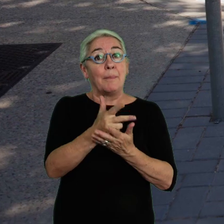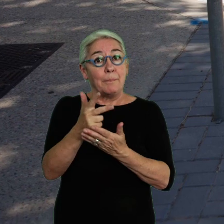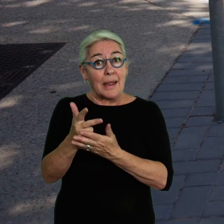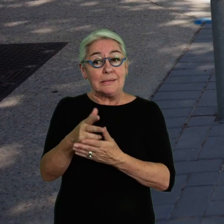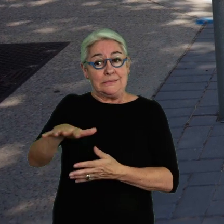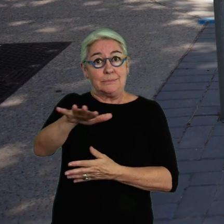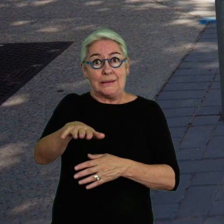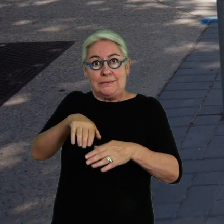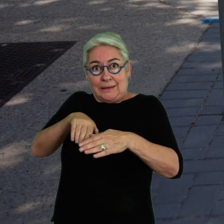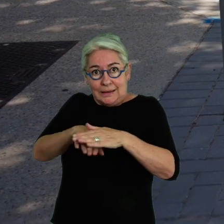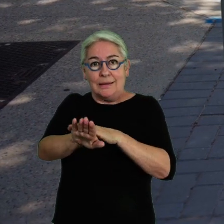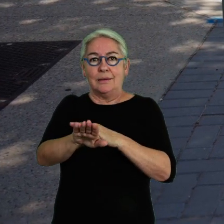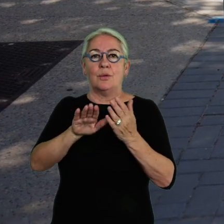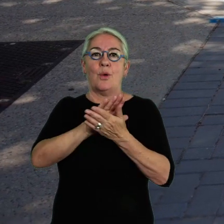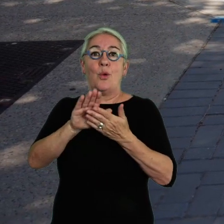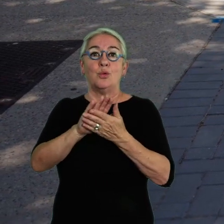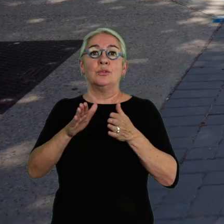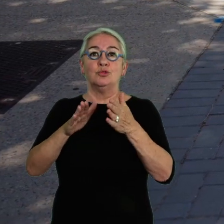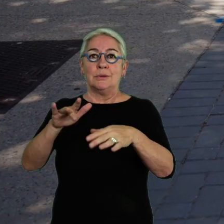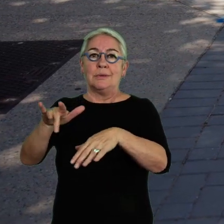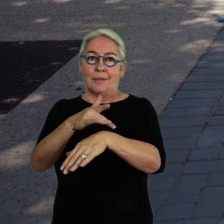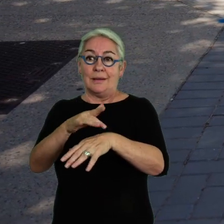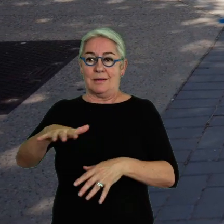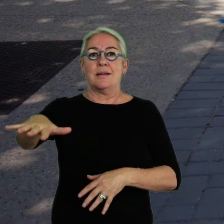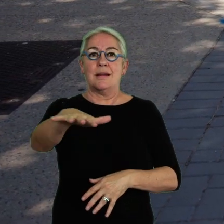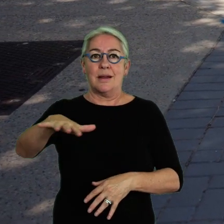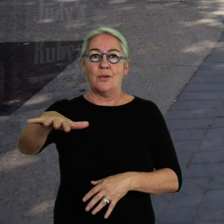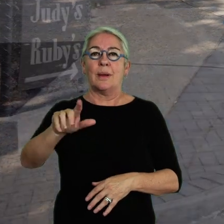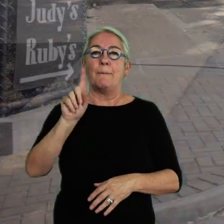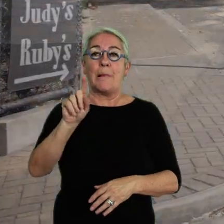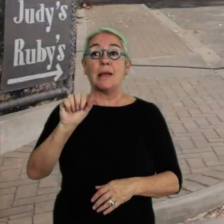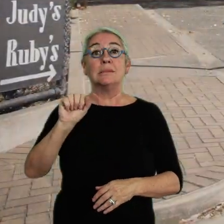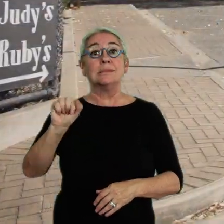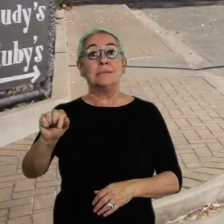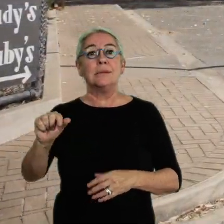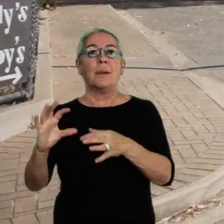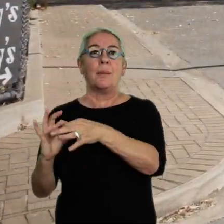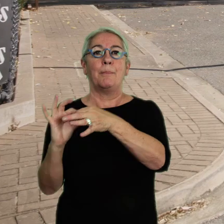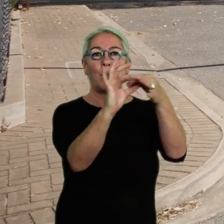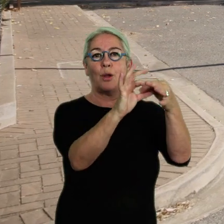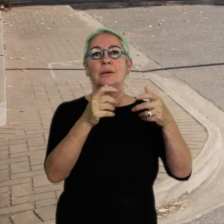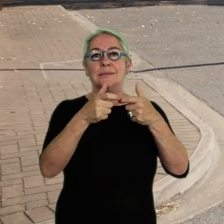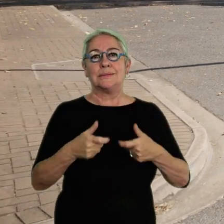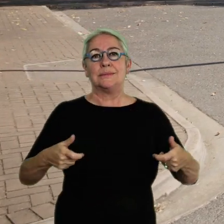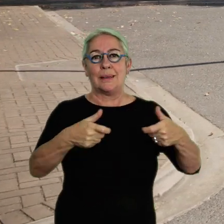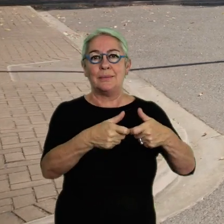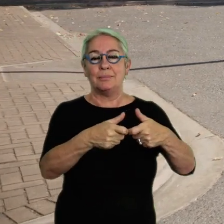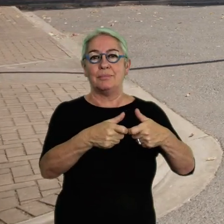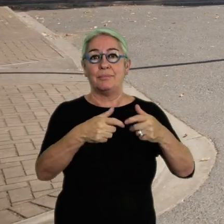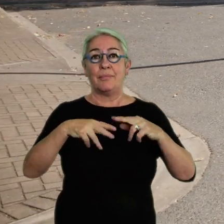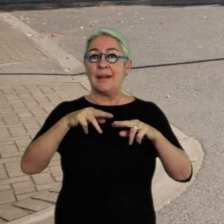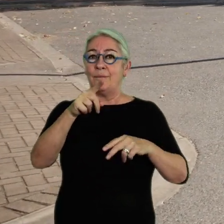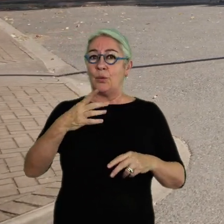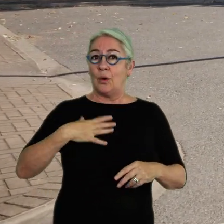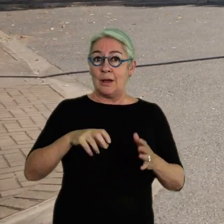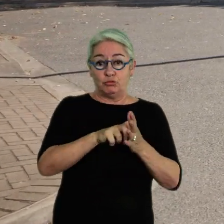you require drop-off inside the theatre complex, you can contact Holden Street Theatres to arrange this. While games are on, this may not be possible.